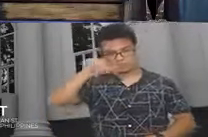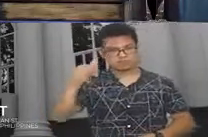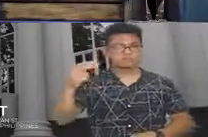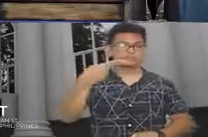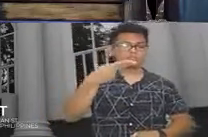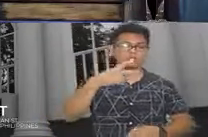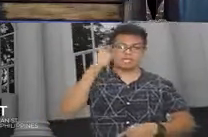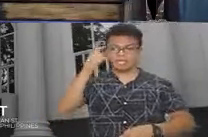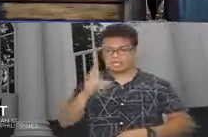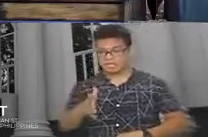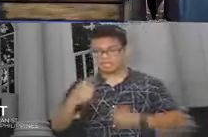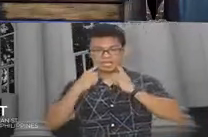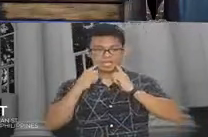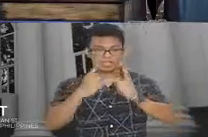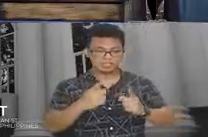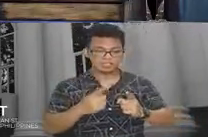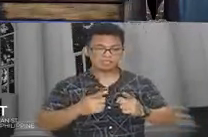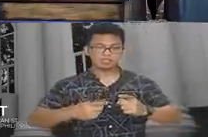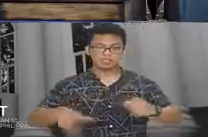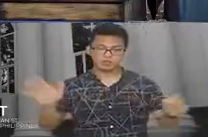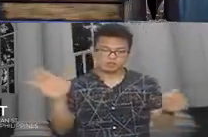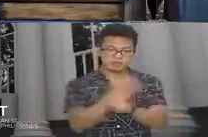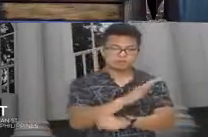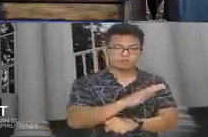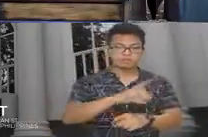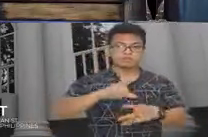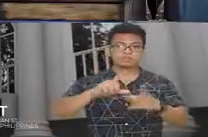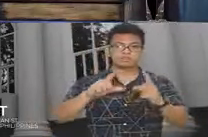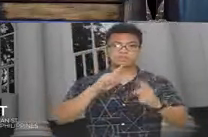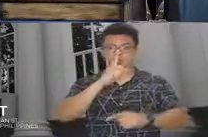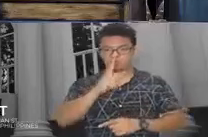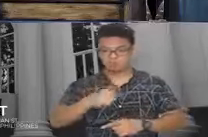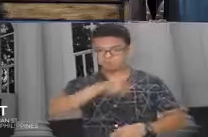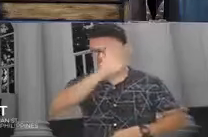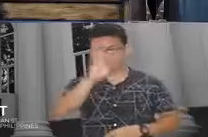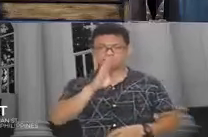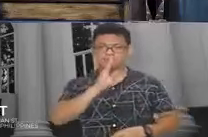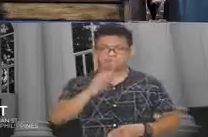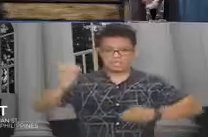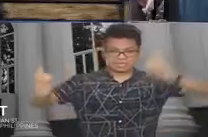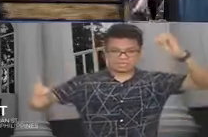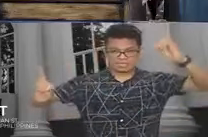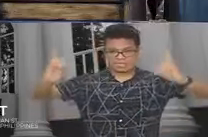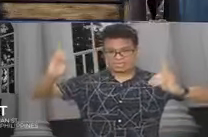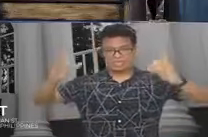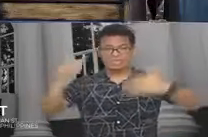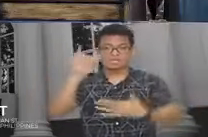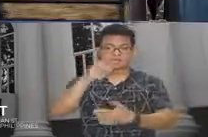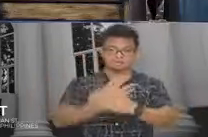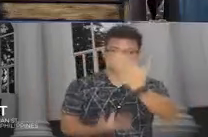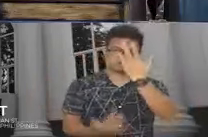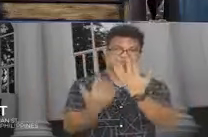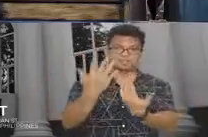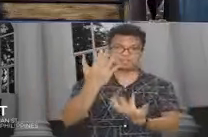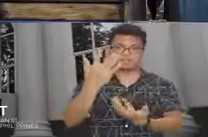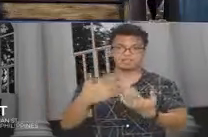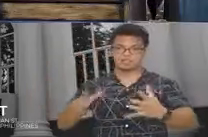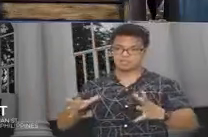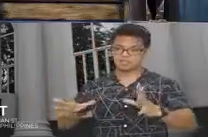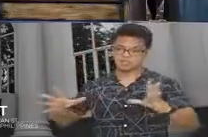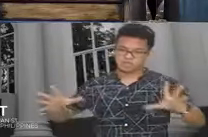Elijah, God answered completely, so there could never be any doubt. The